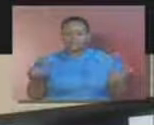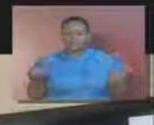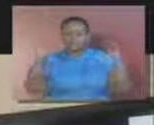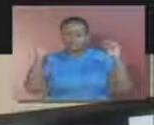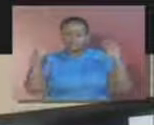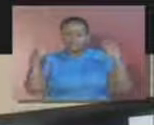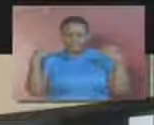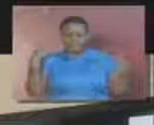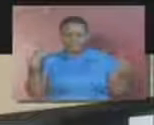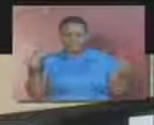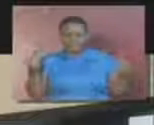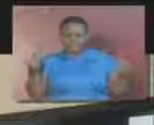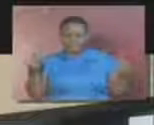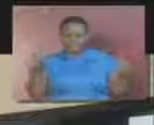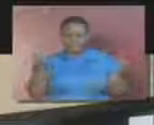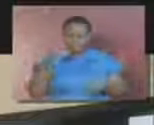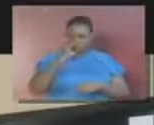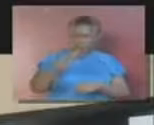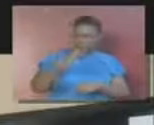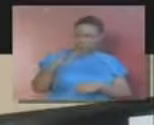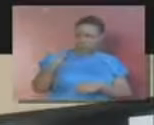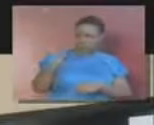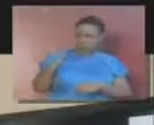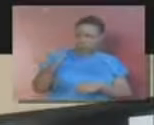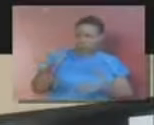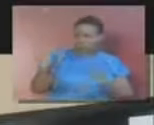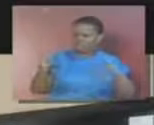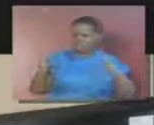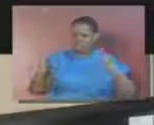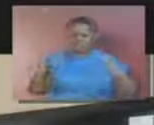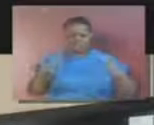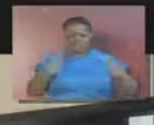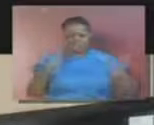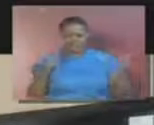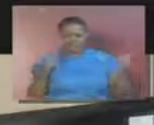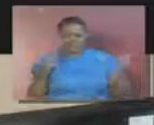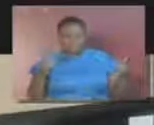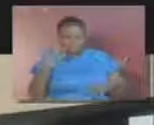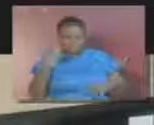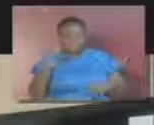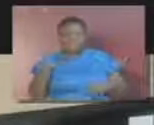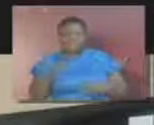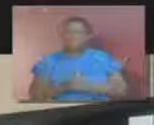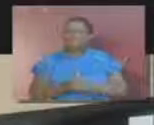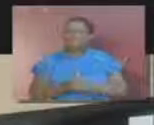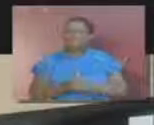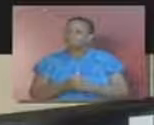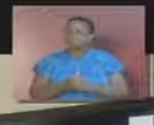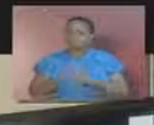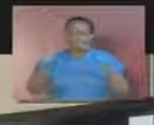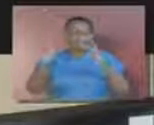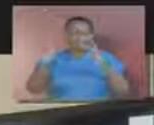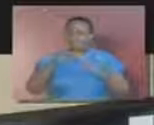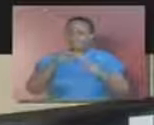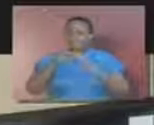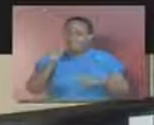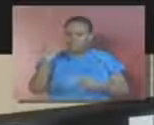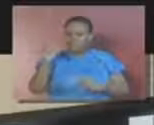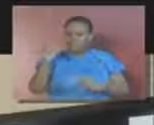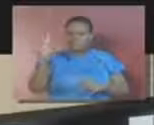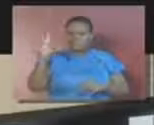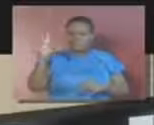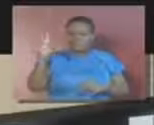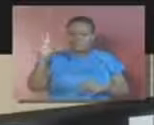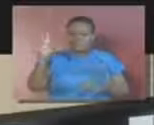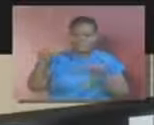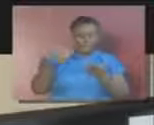variants as we talk about the Brazilian P1 strain. Yesterday, there were 6 recorded cases, and certainly with some measure